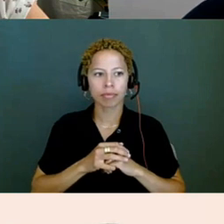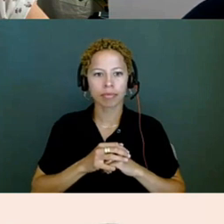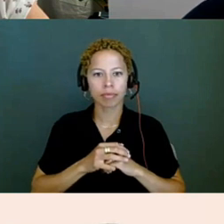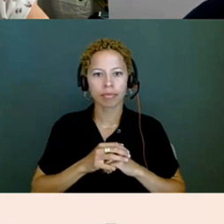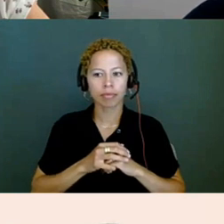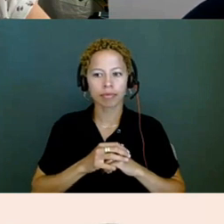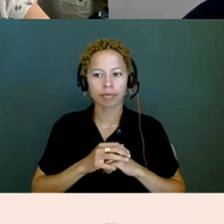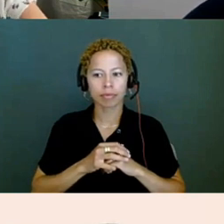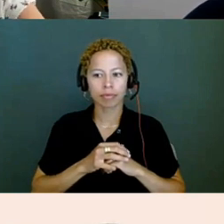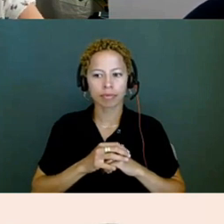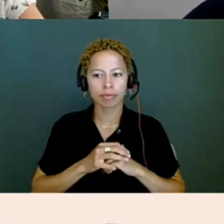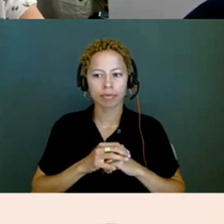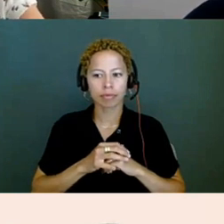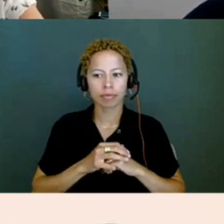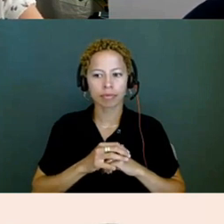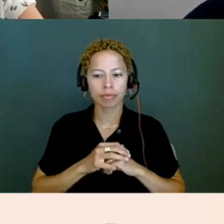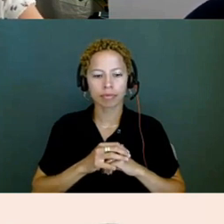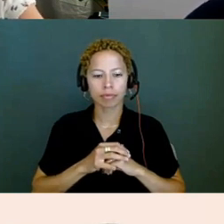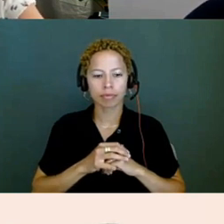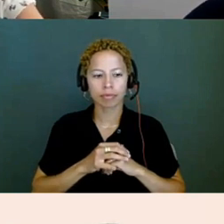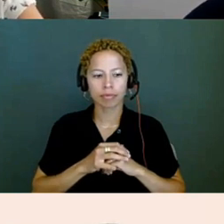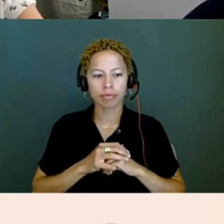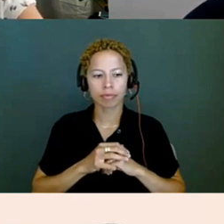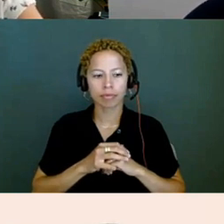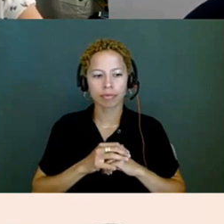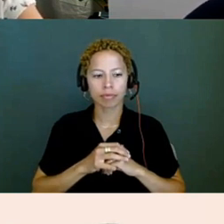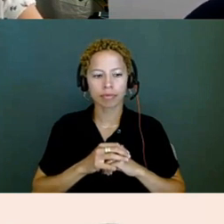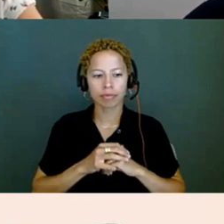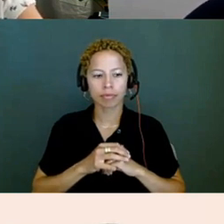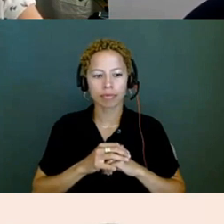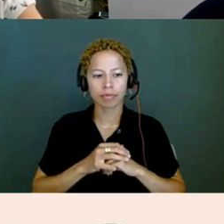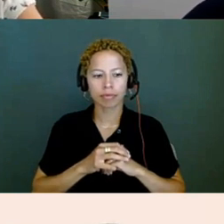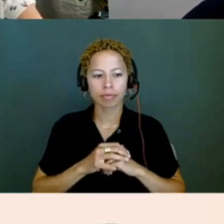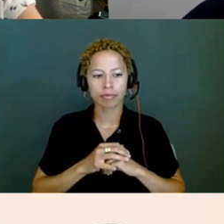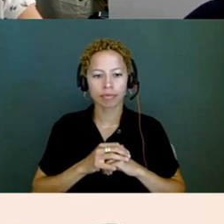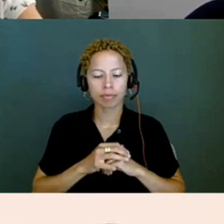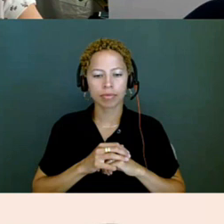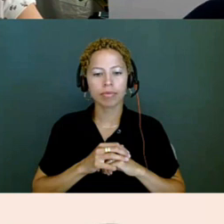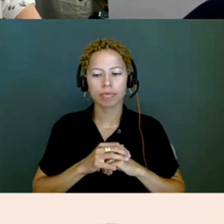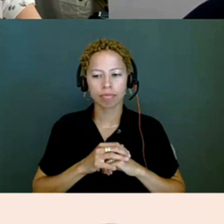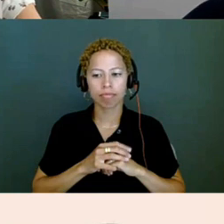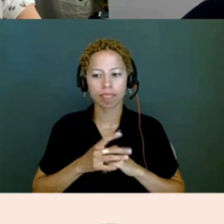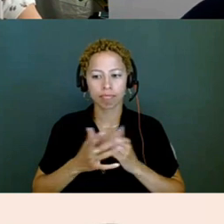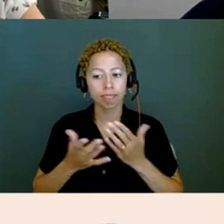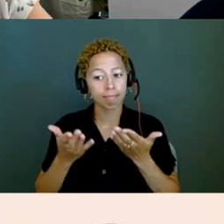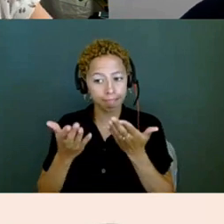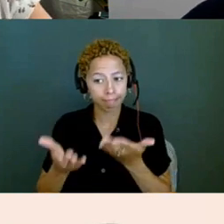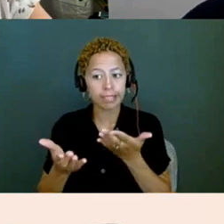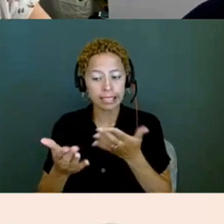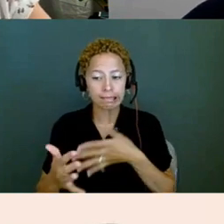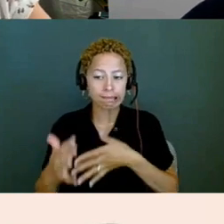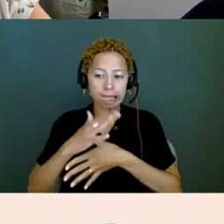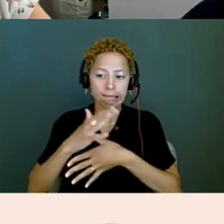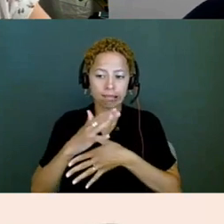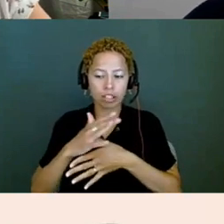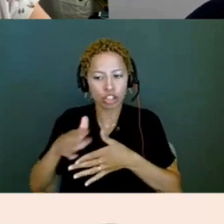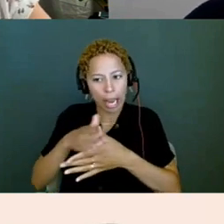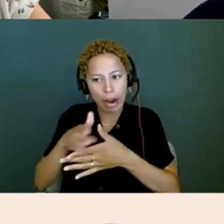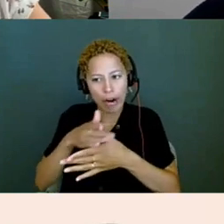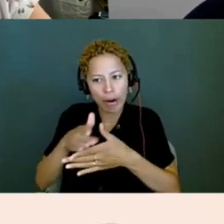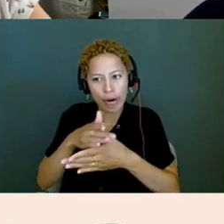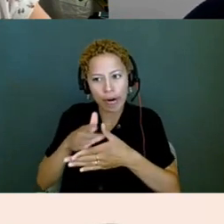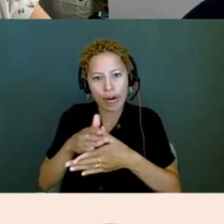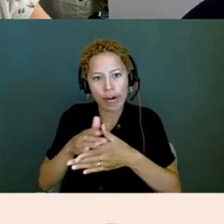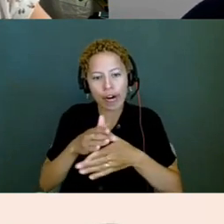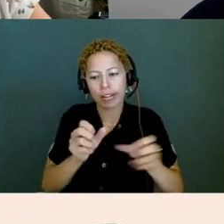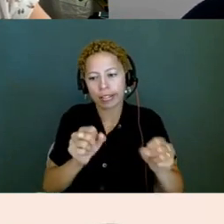So I do suggest that one of the biggest things out there is to share and get other agencies to share